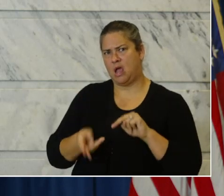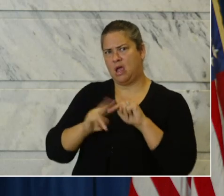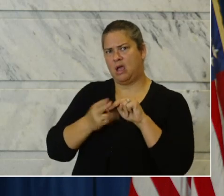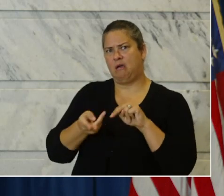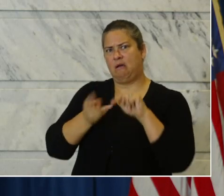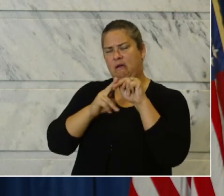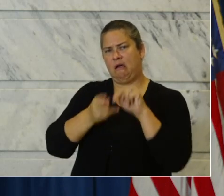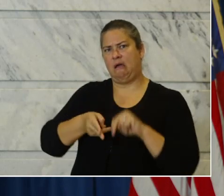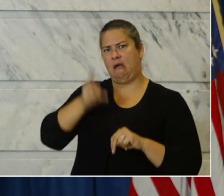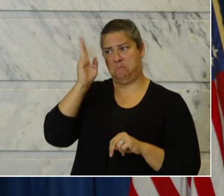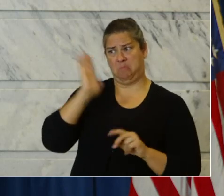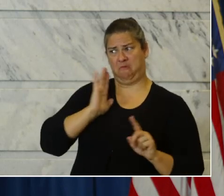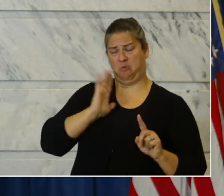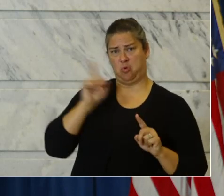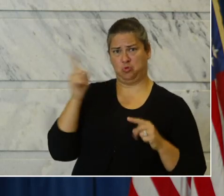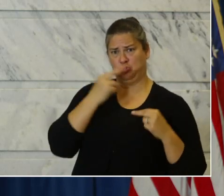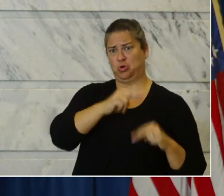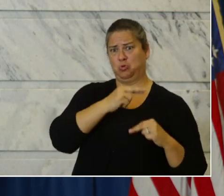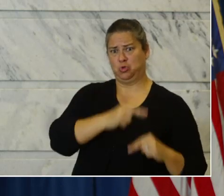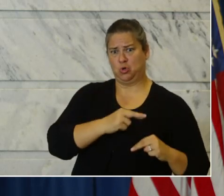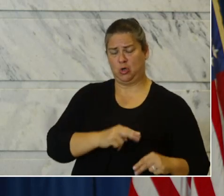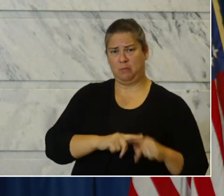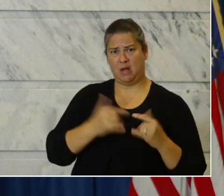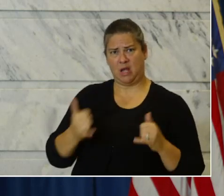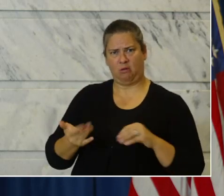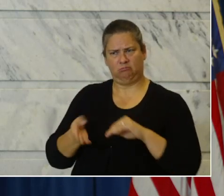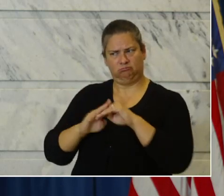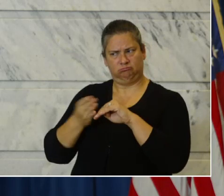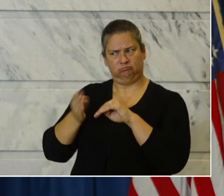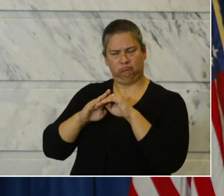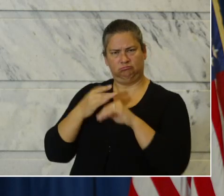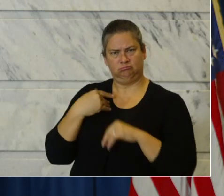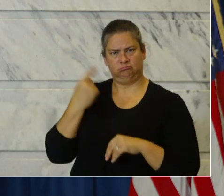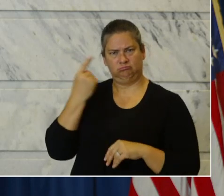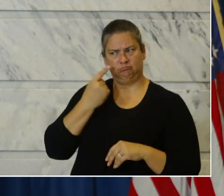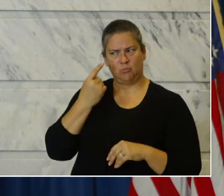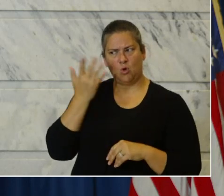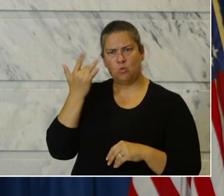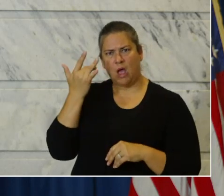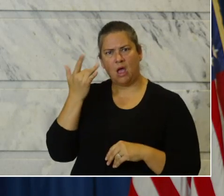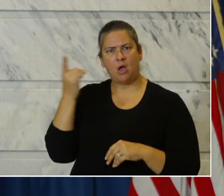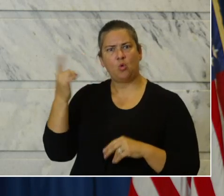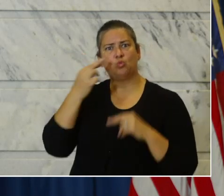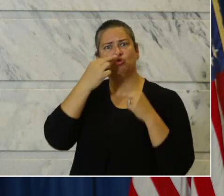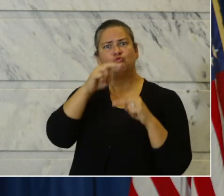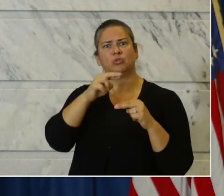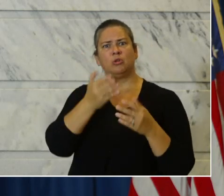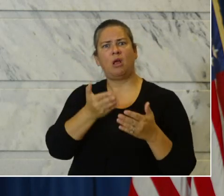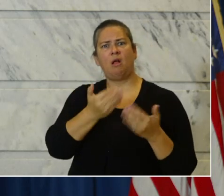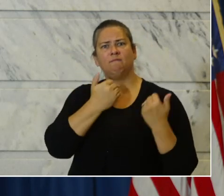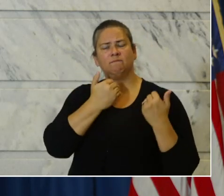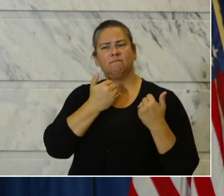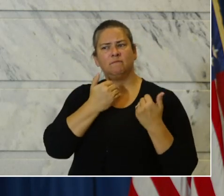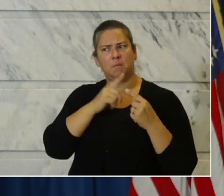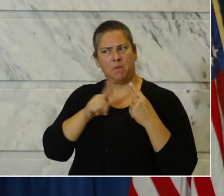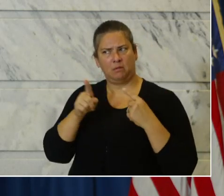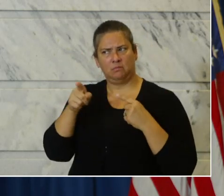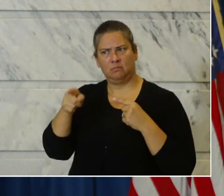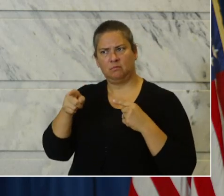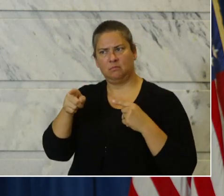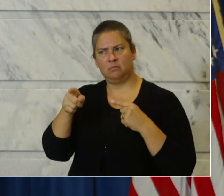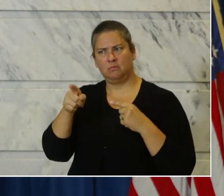severe restrictions. But over the past 2 months, those restrictions have been rolled back a little bit. So I'm just curious to